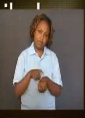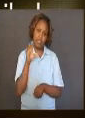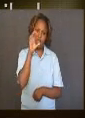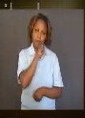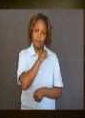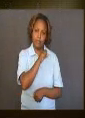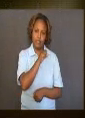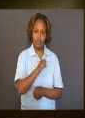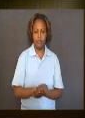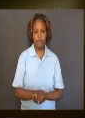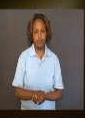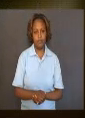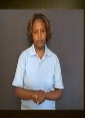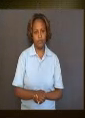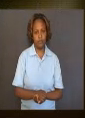Time's up.